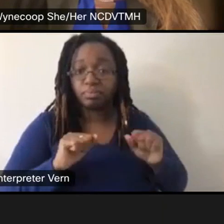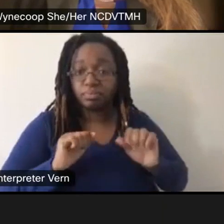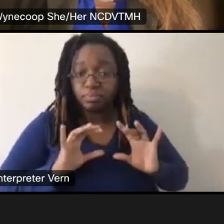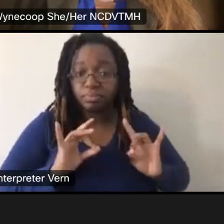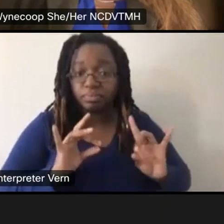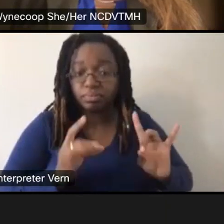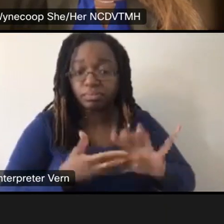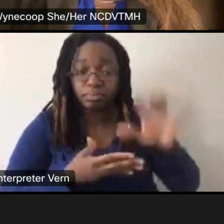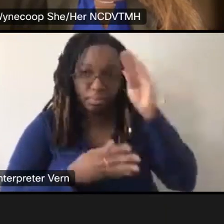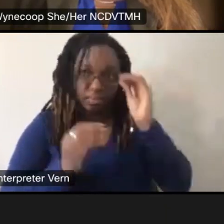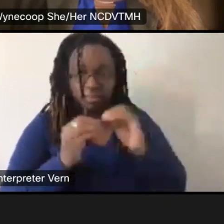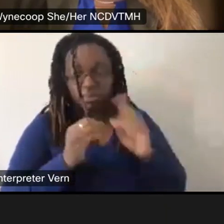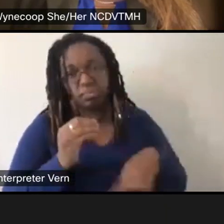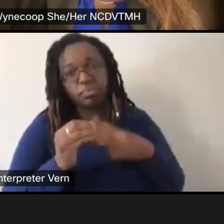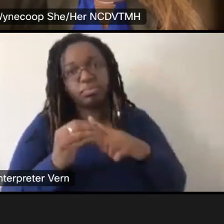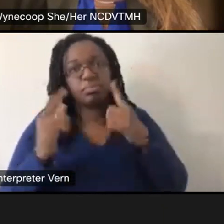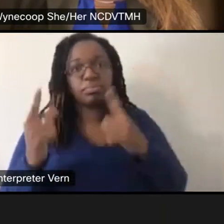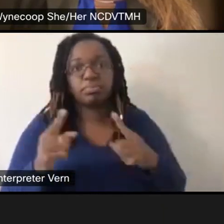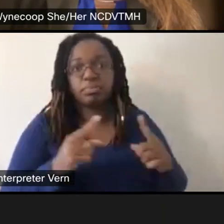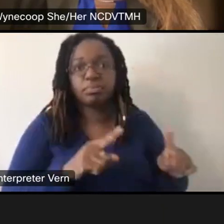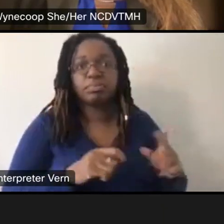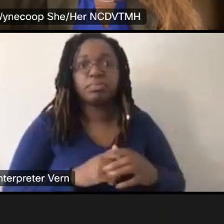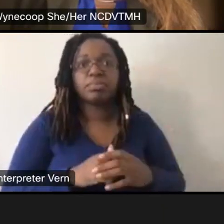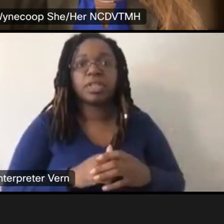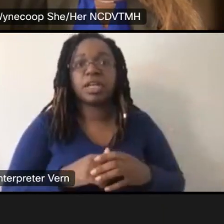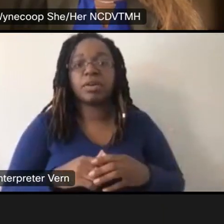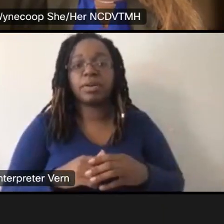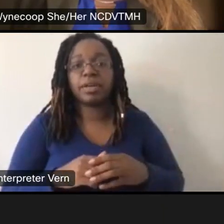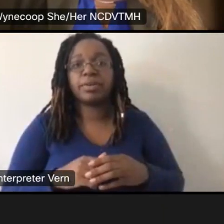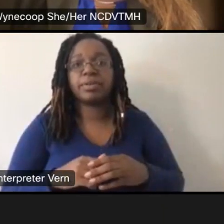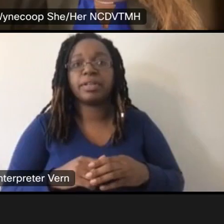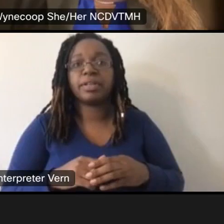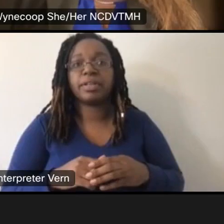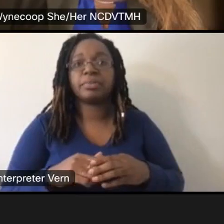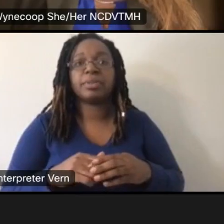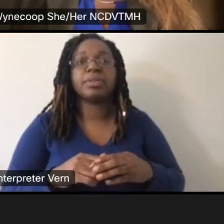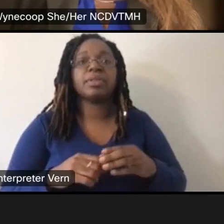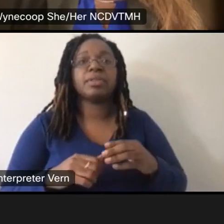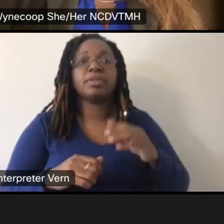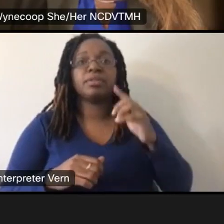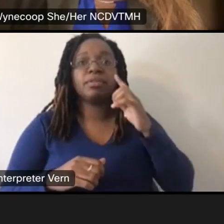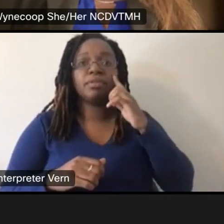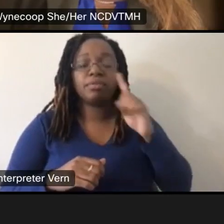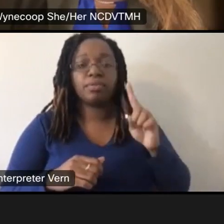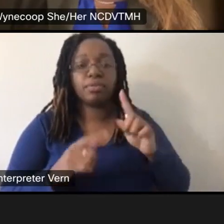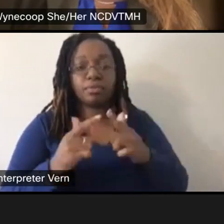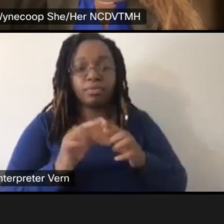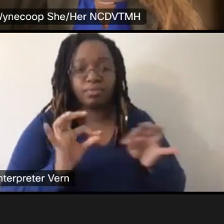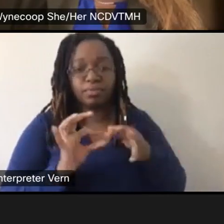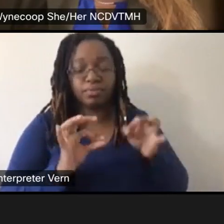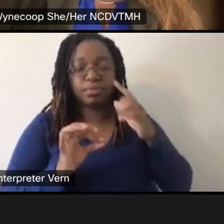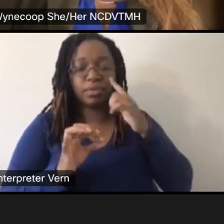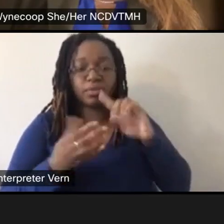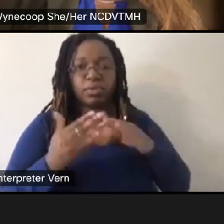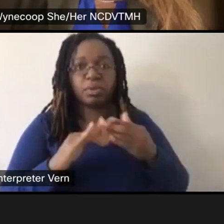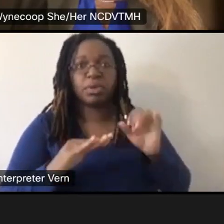going on in communities that speak different languages or that are immigrant communities or communities of color?